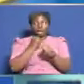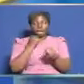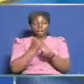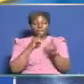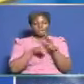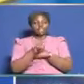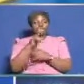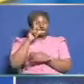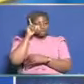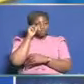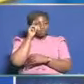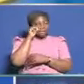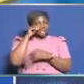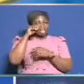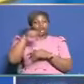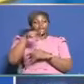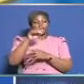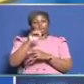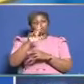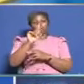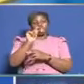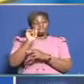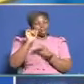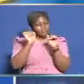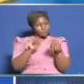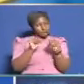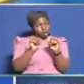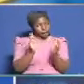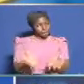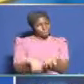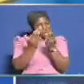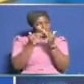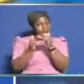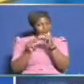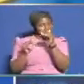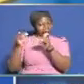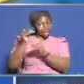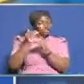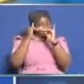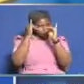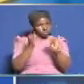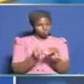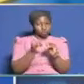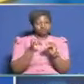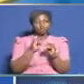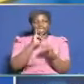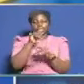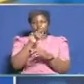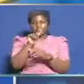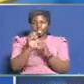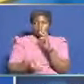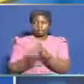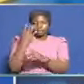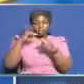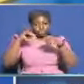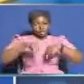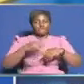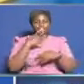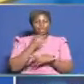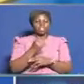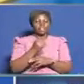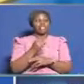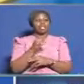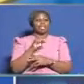The port of Mombasa set to improve after the newly refurbished tug jetty was commissioned today. The 500 million shillings jetty will